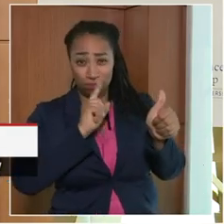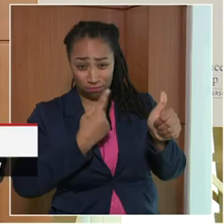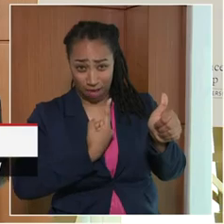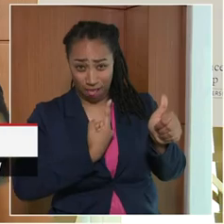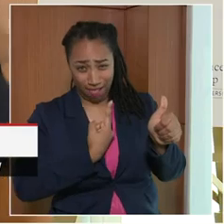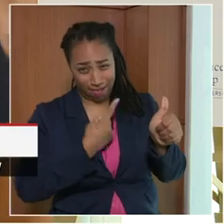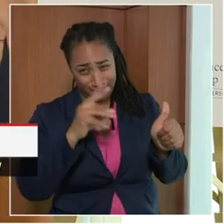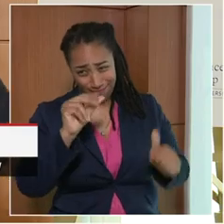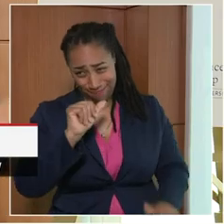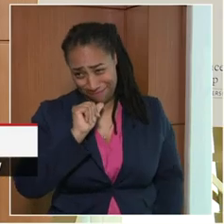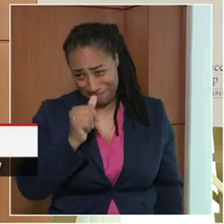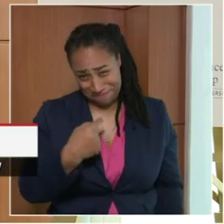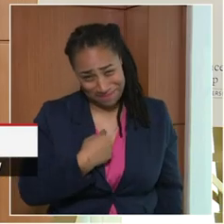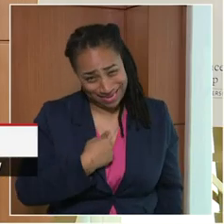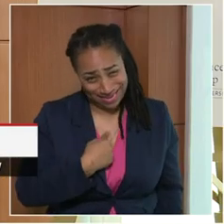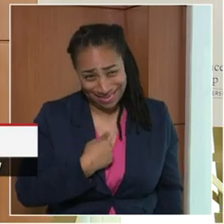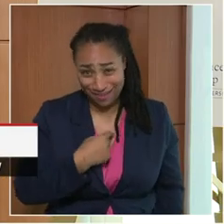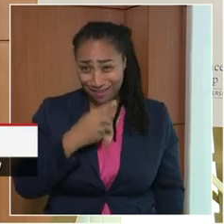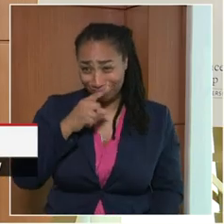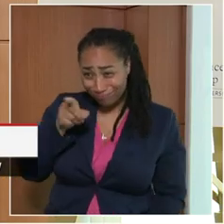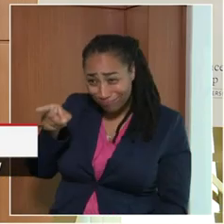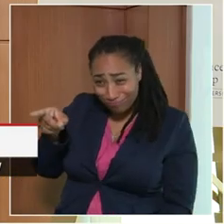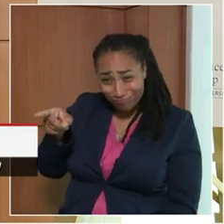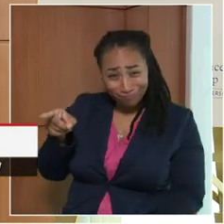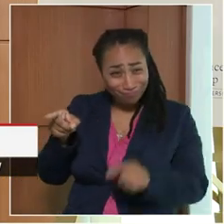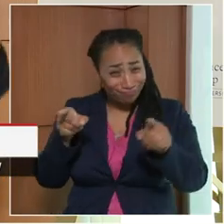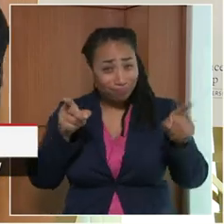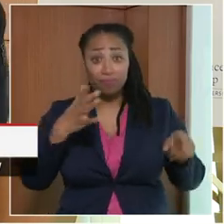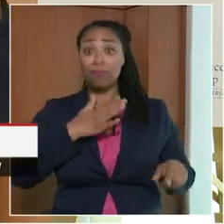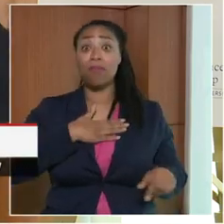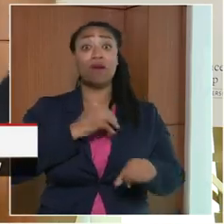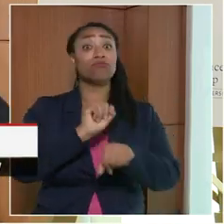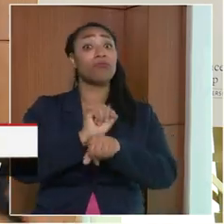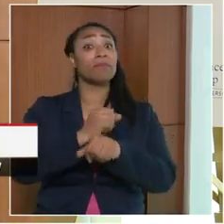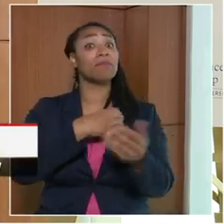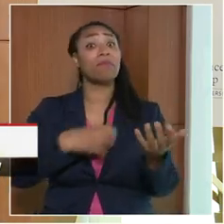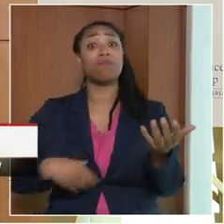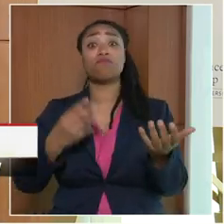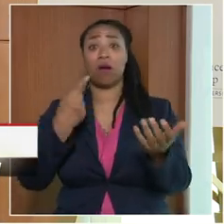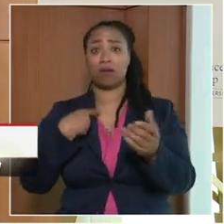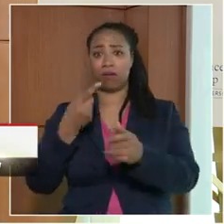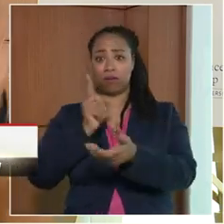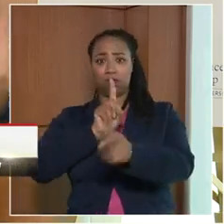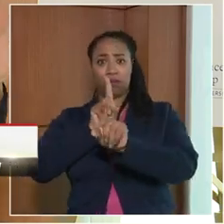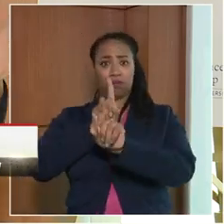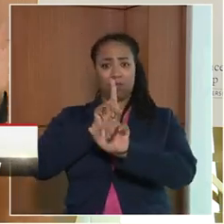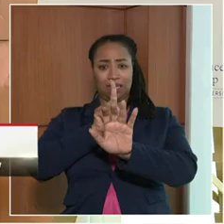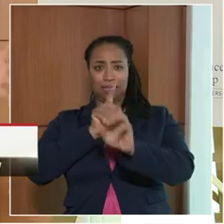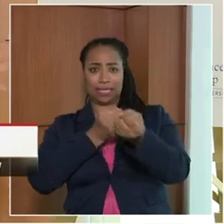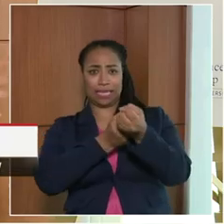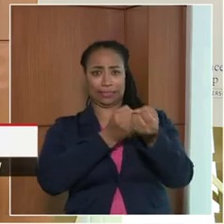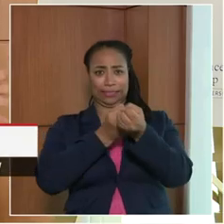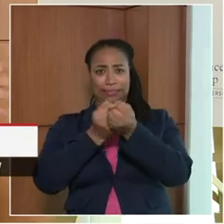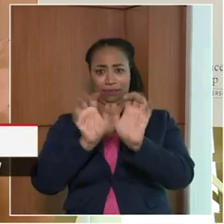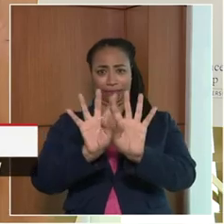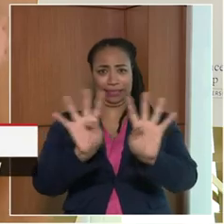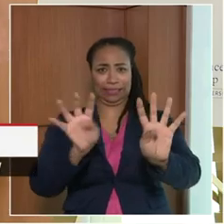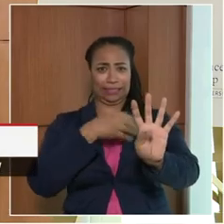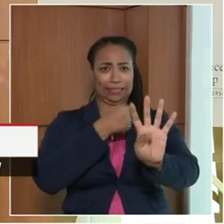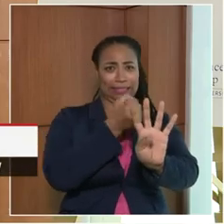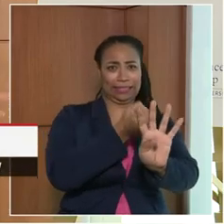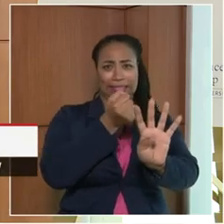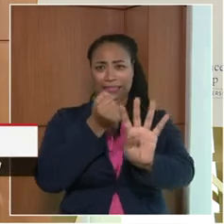as mayor, whether you're starting a business, whether you're buying a house, whether you're getting a job, I always tell my whole team,